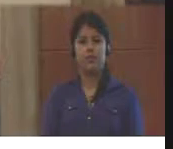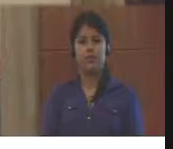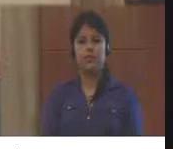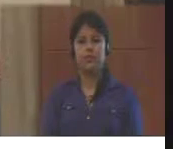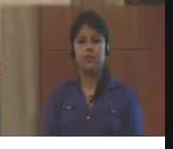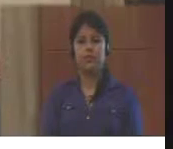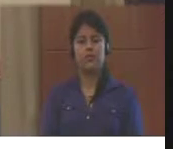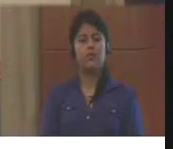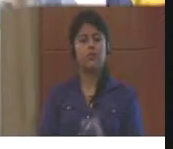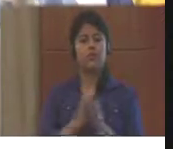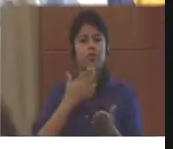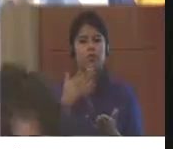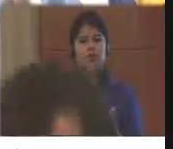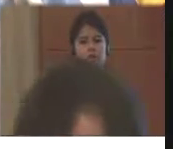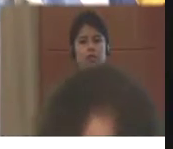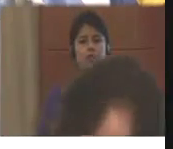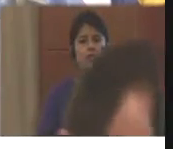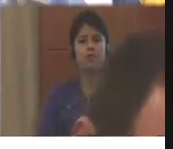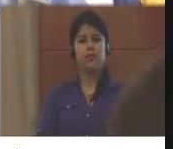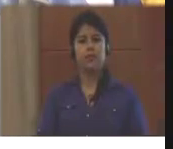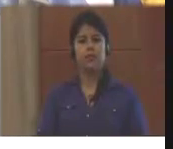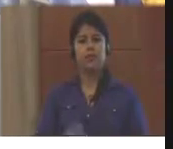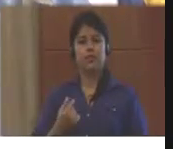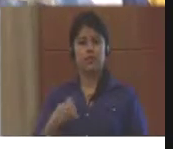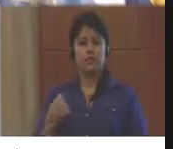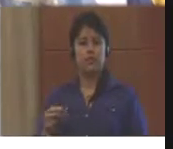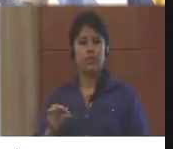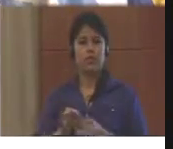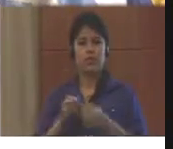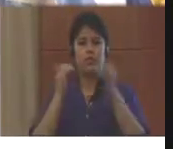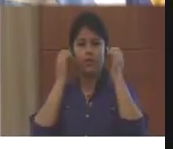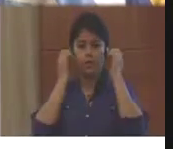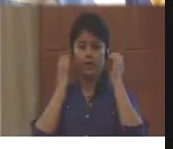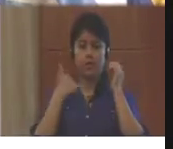Muchas gracias. Me uno a la felicitación de